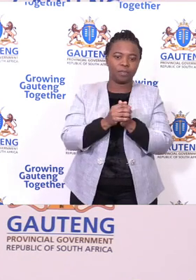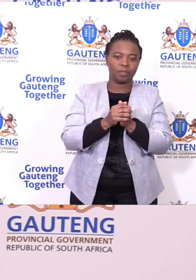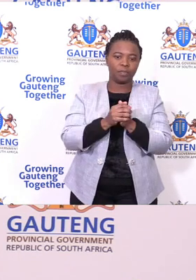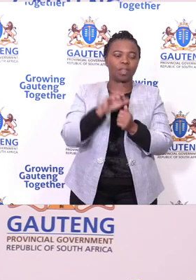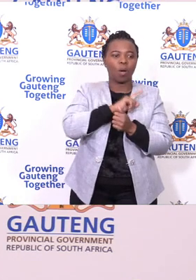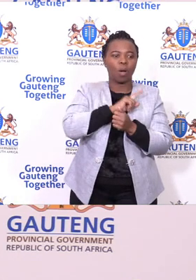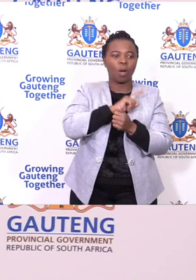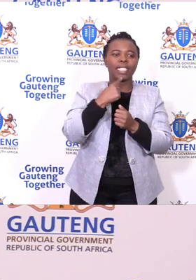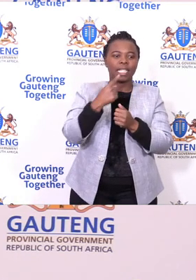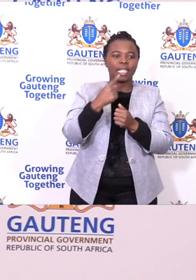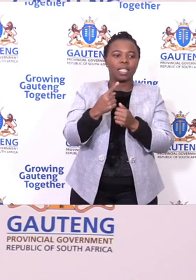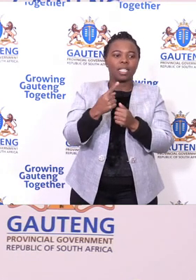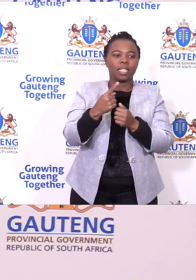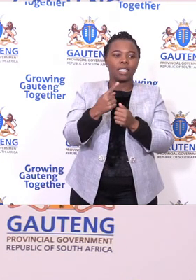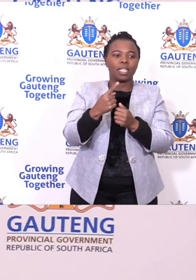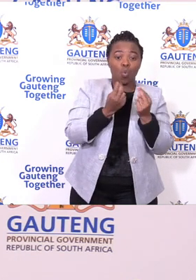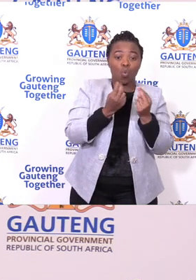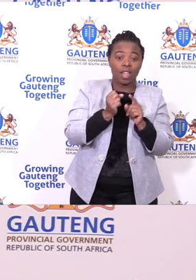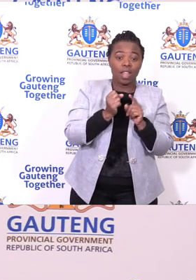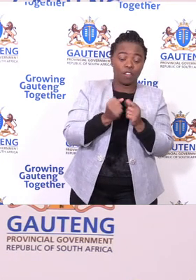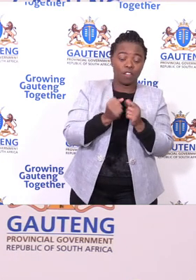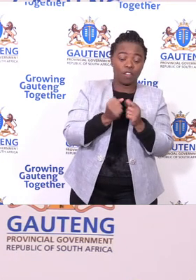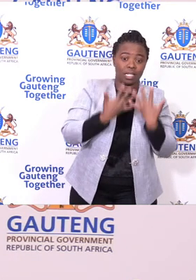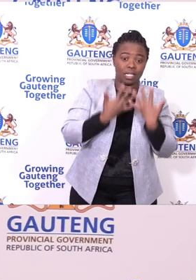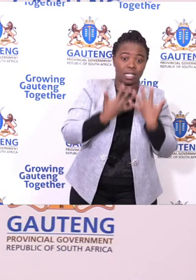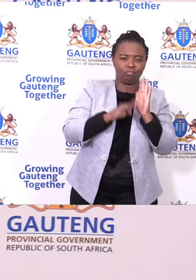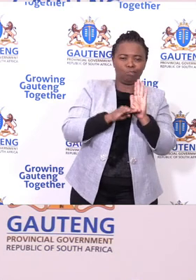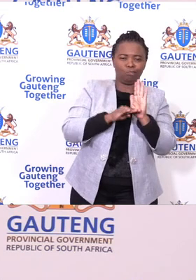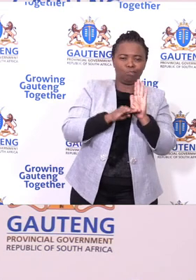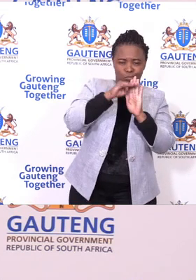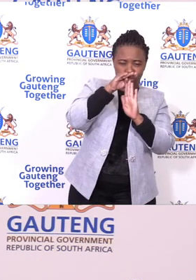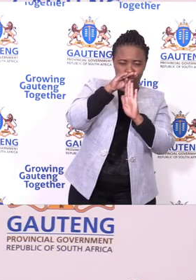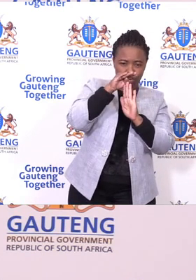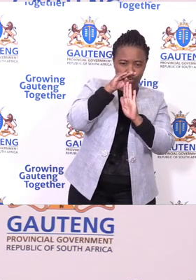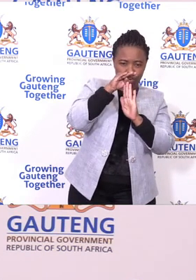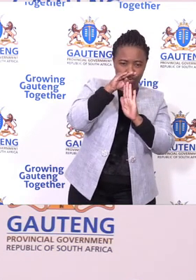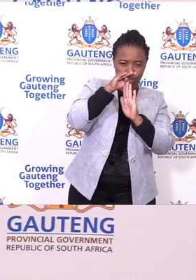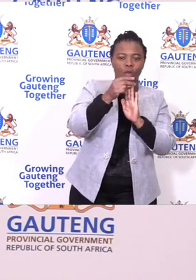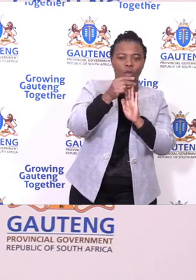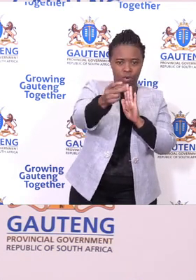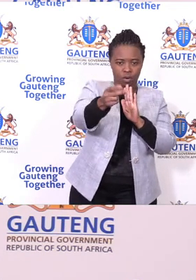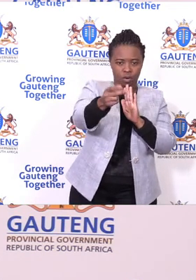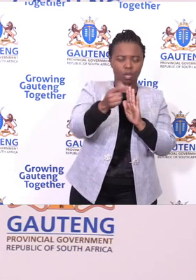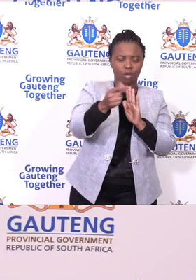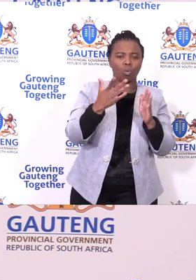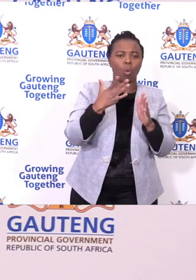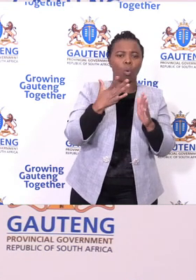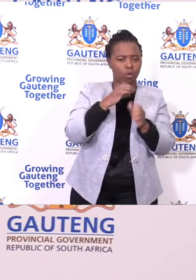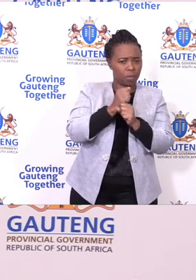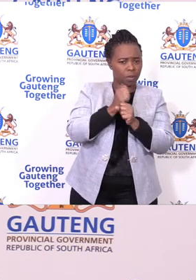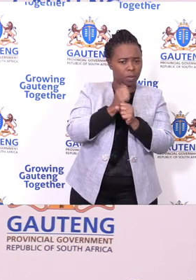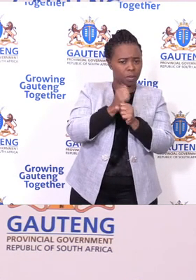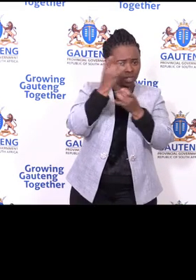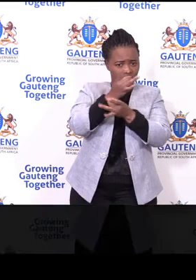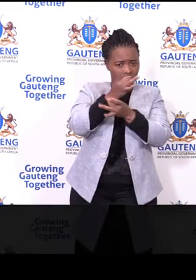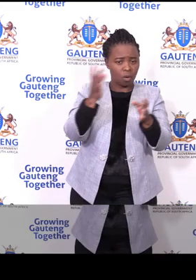the numbers of the new infection continue to rise rapidly. We want to assure the people of Gauteng that together we